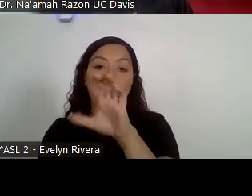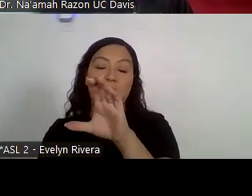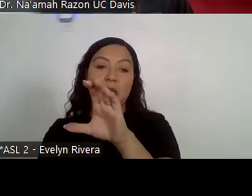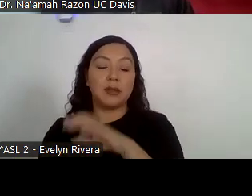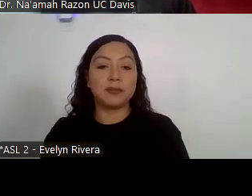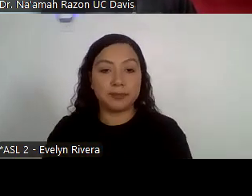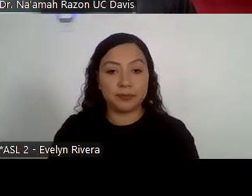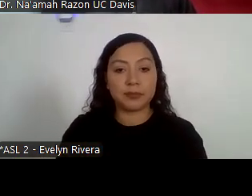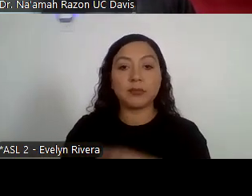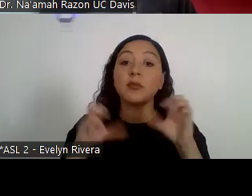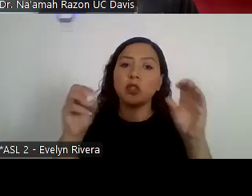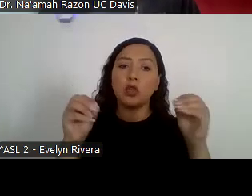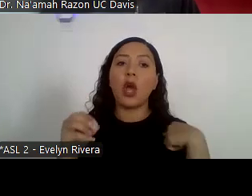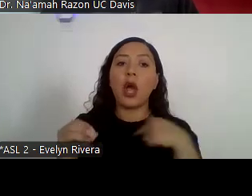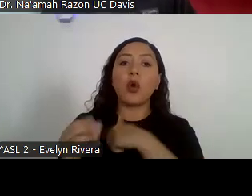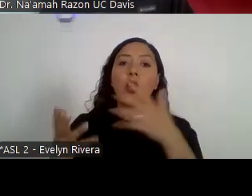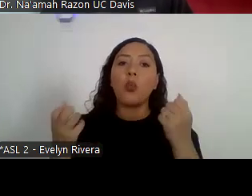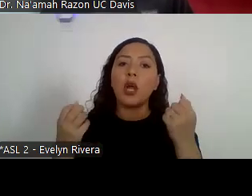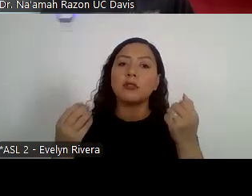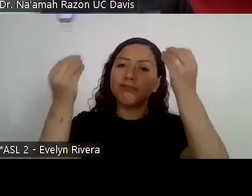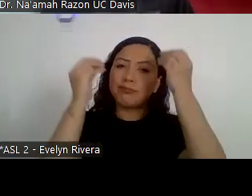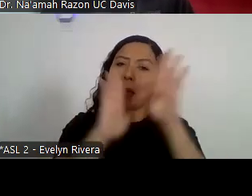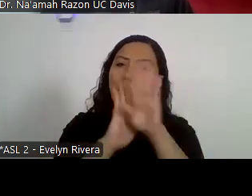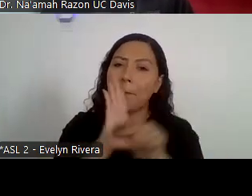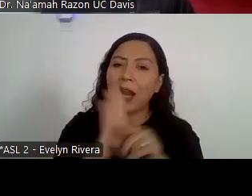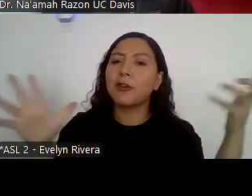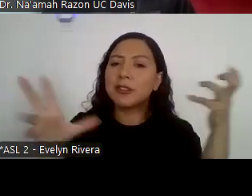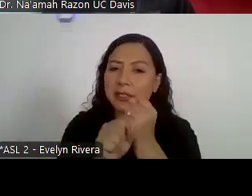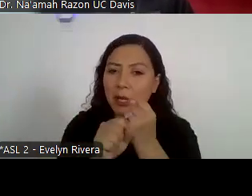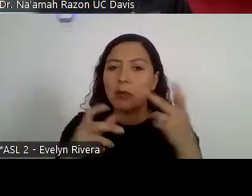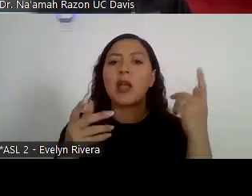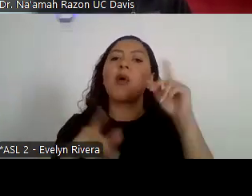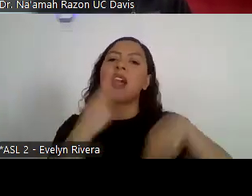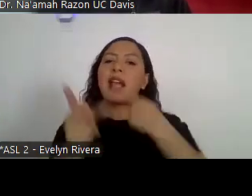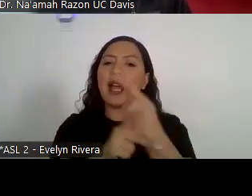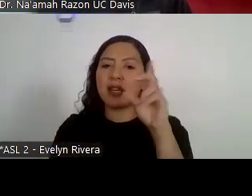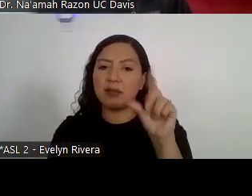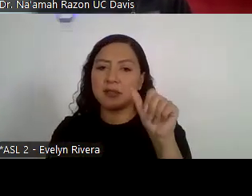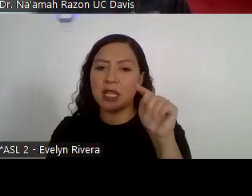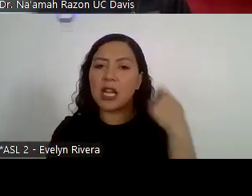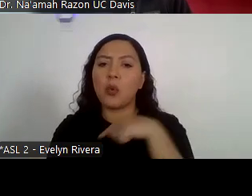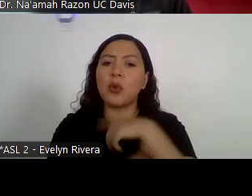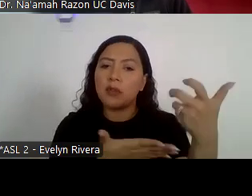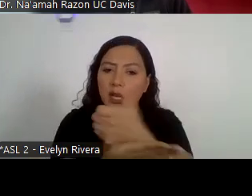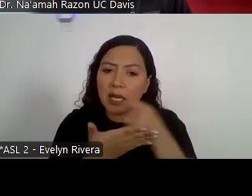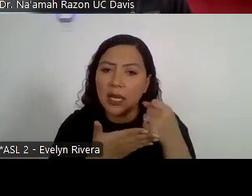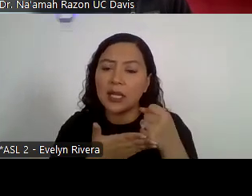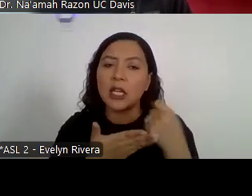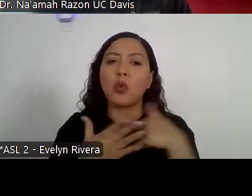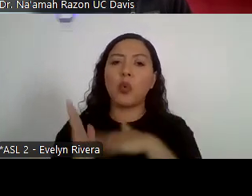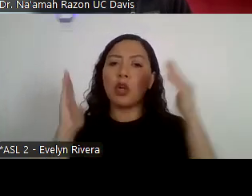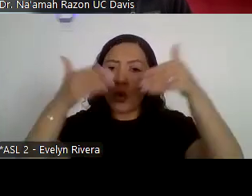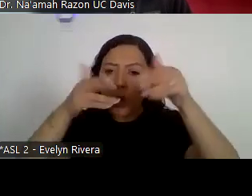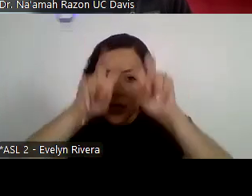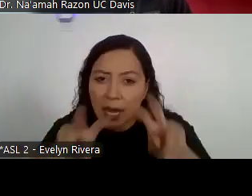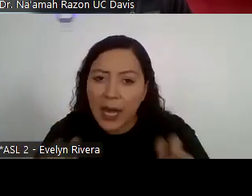So I just wanted to give you a little taste of some of the, kind of data we're getting. We're, just jumping into our analysis, but we have